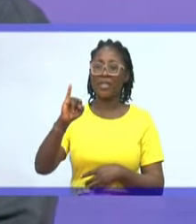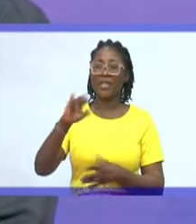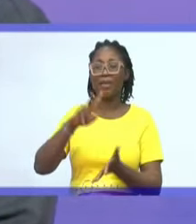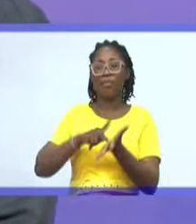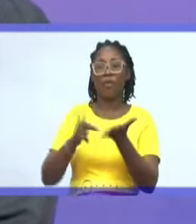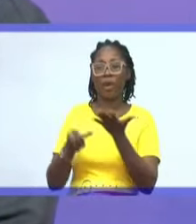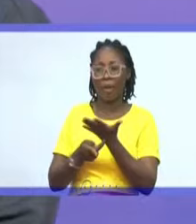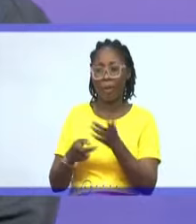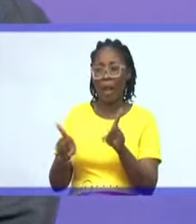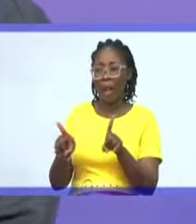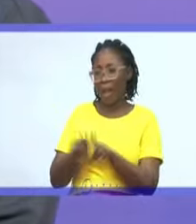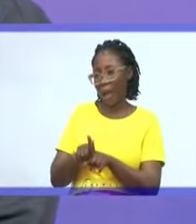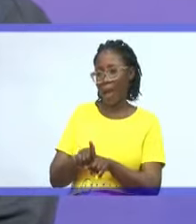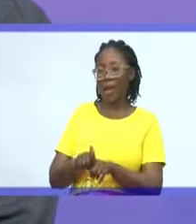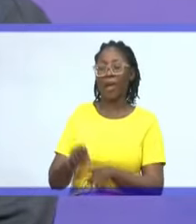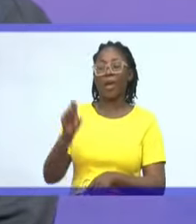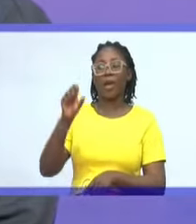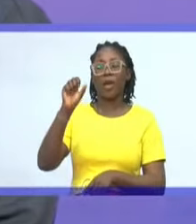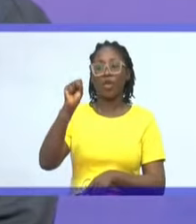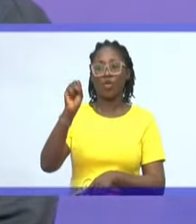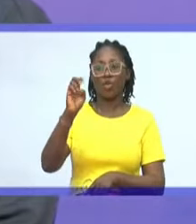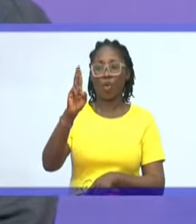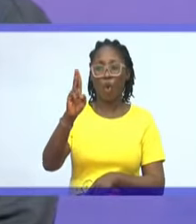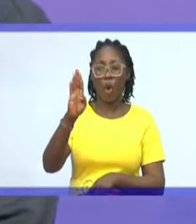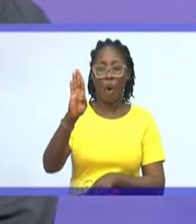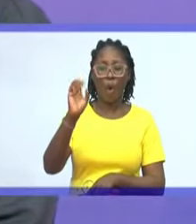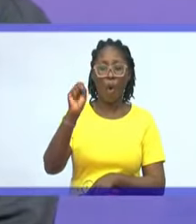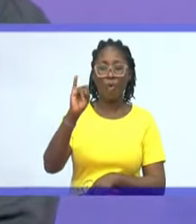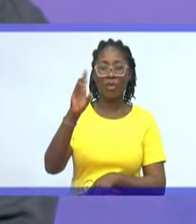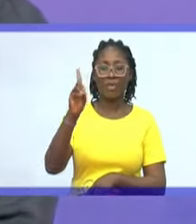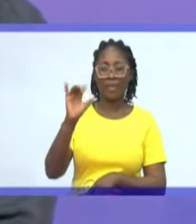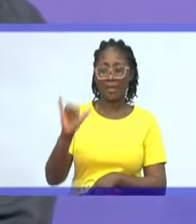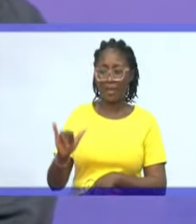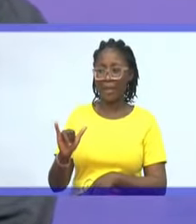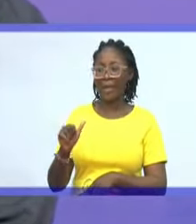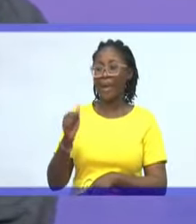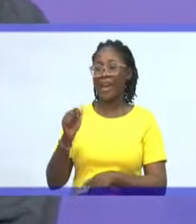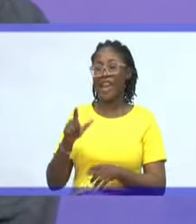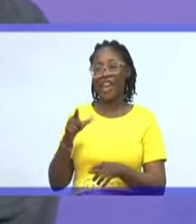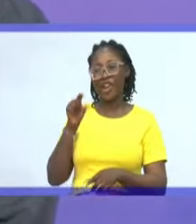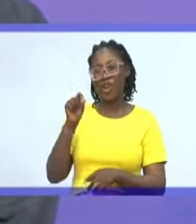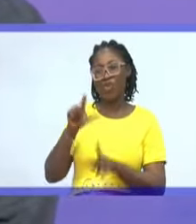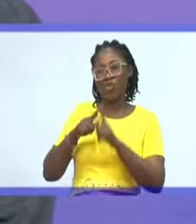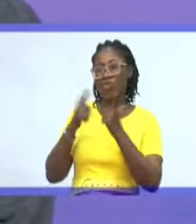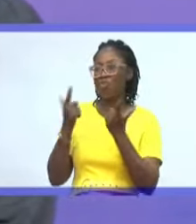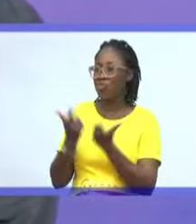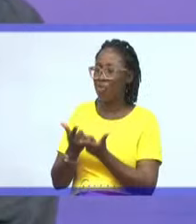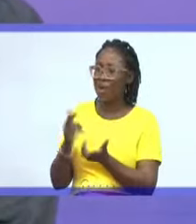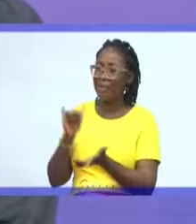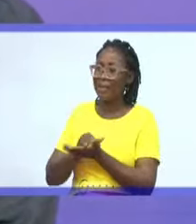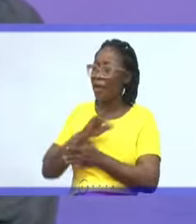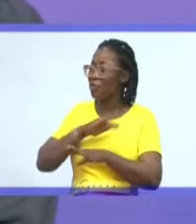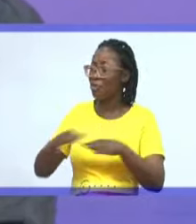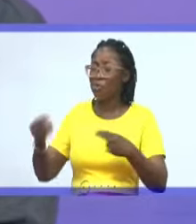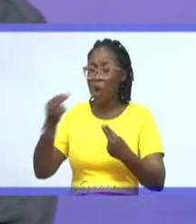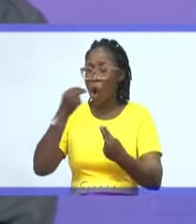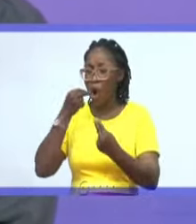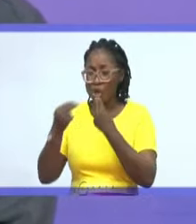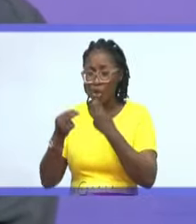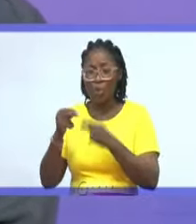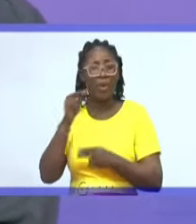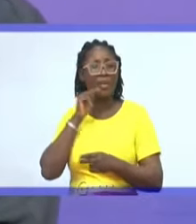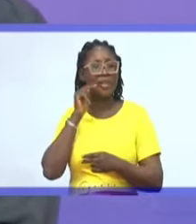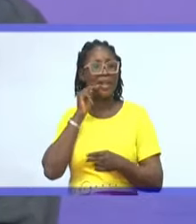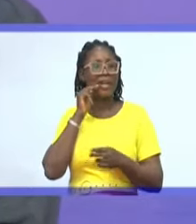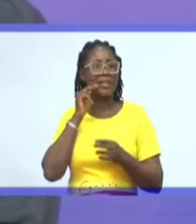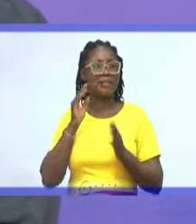subsidy, a very, very small group of super rich who do not consume Nigeria,